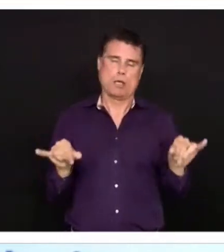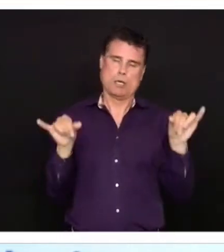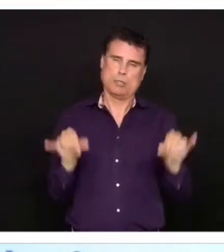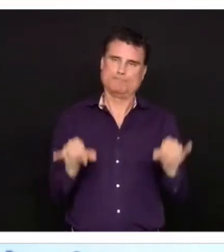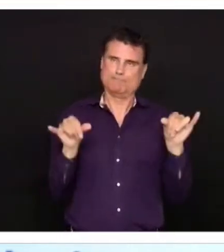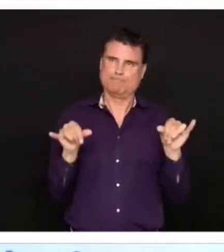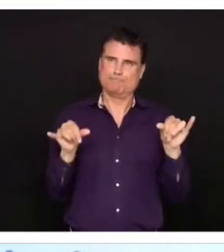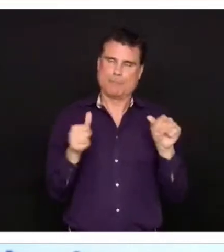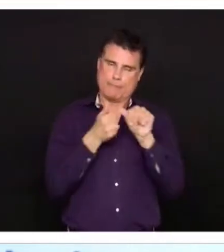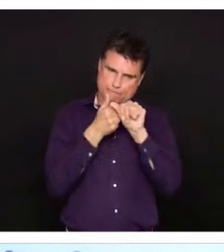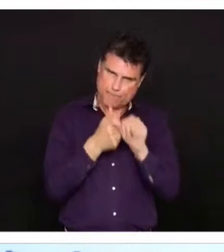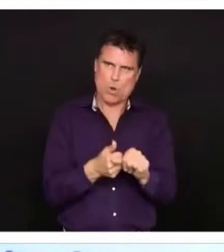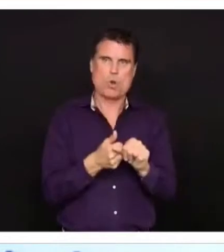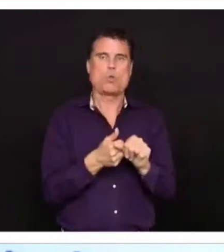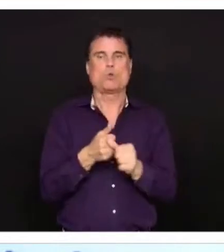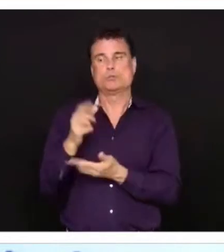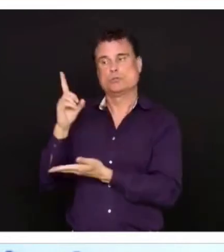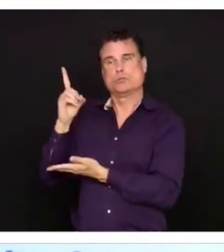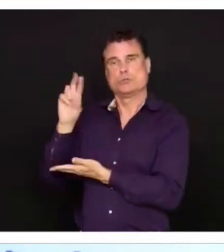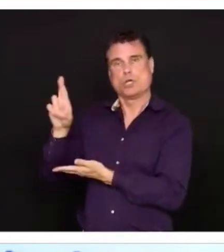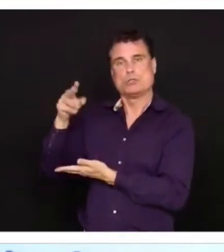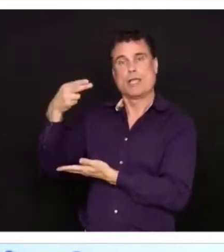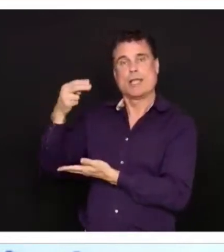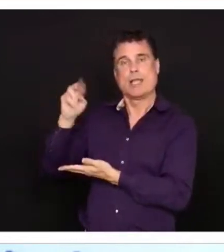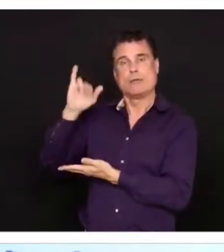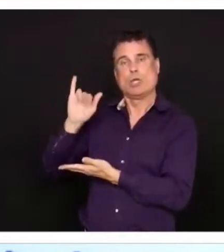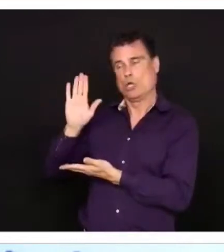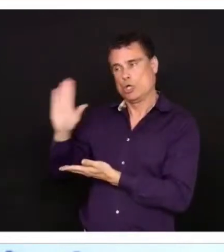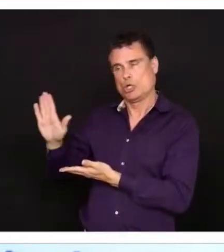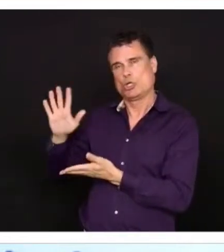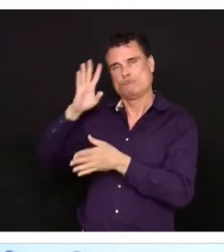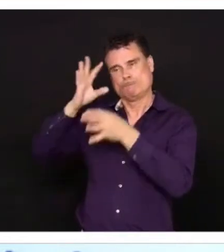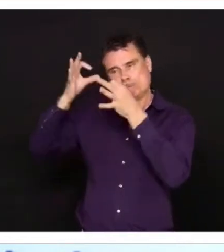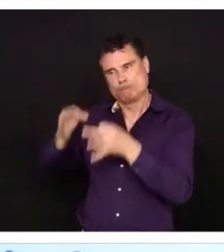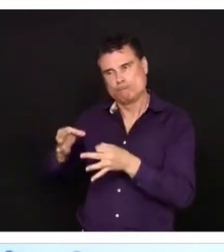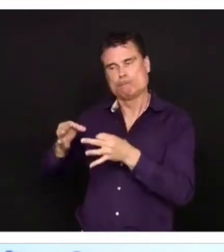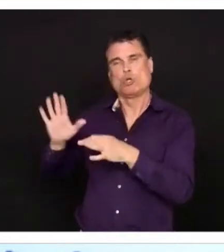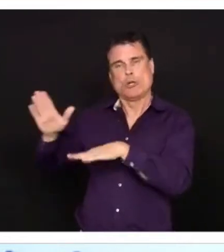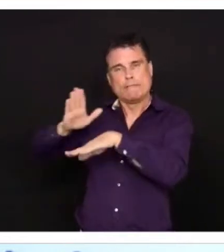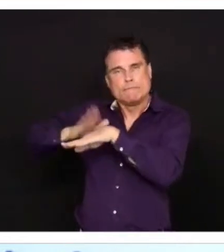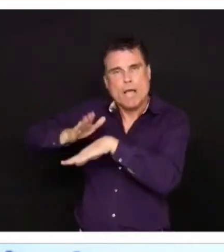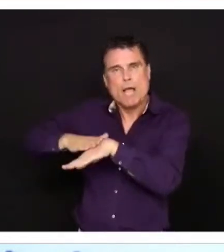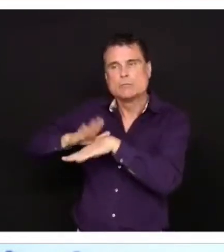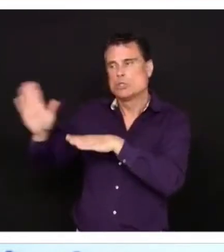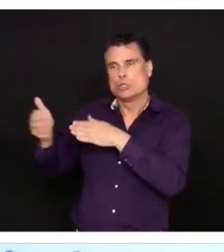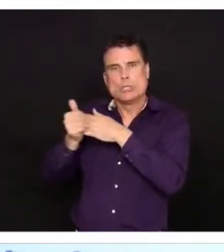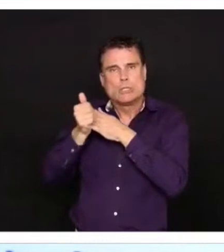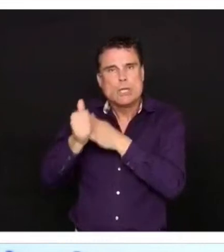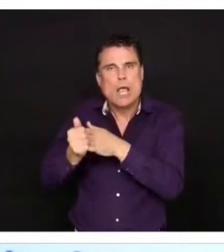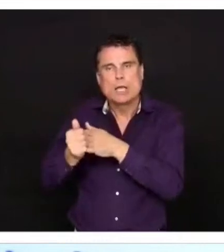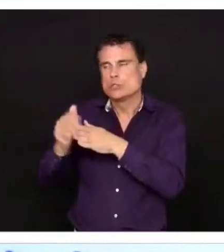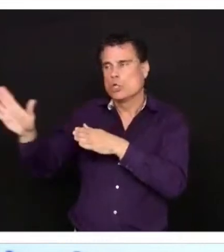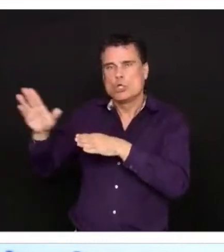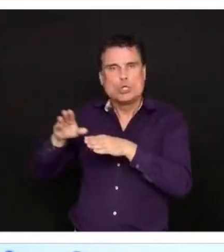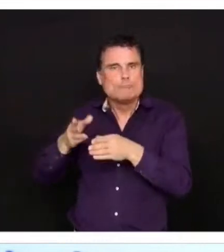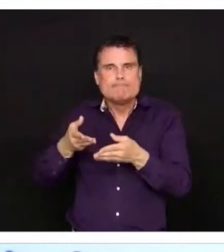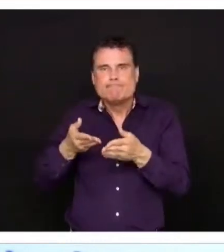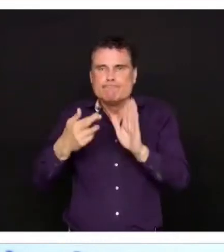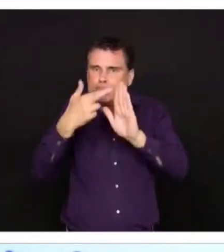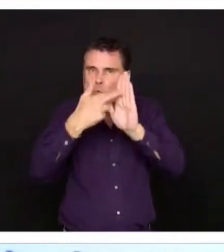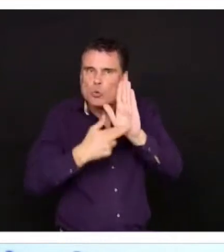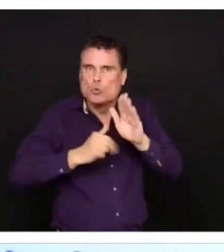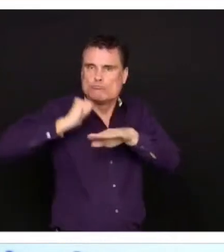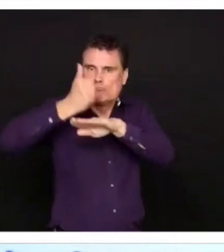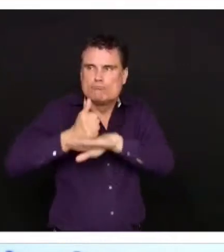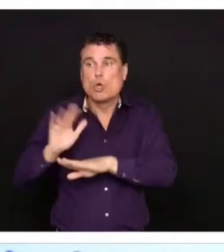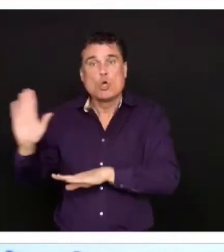guiding and directing what we can and we can't do, but also, of course, working with all industries in the province to see what